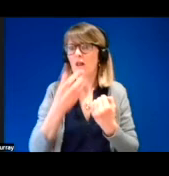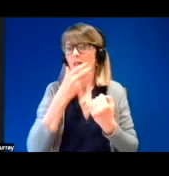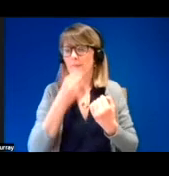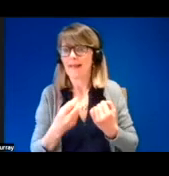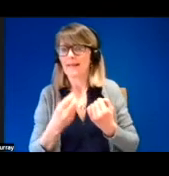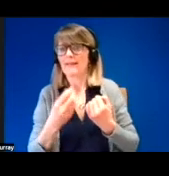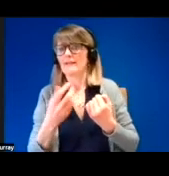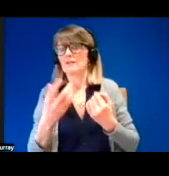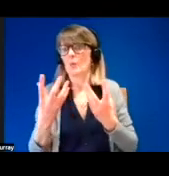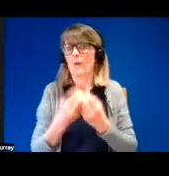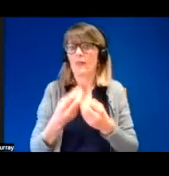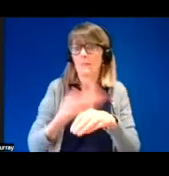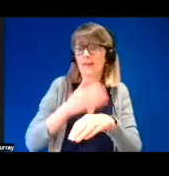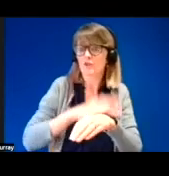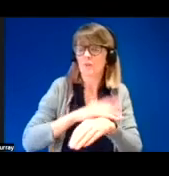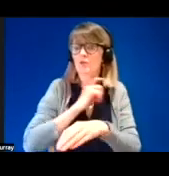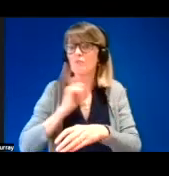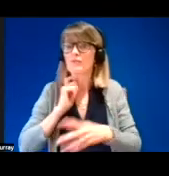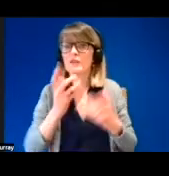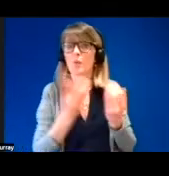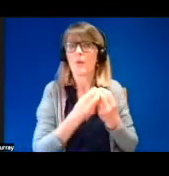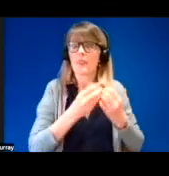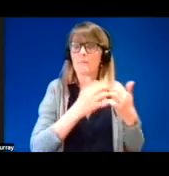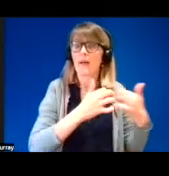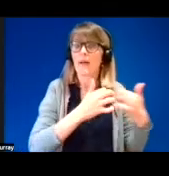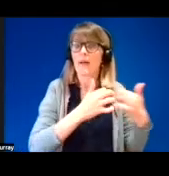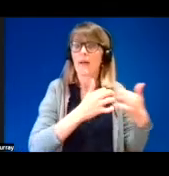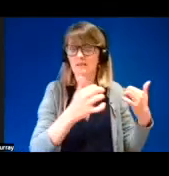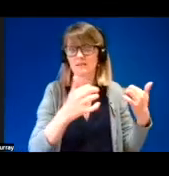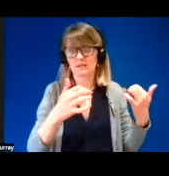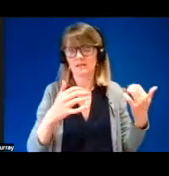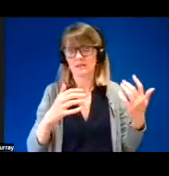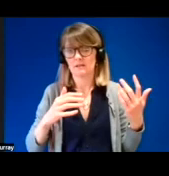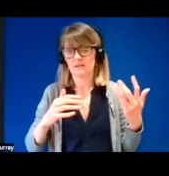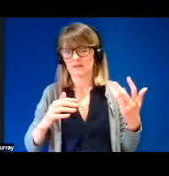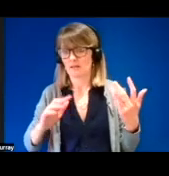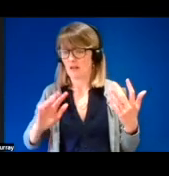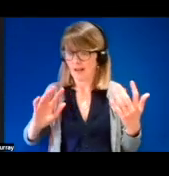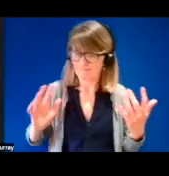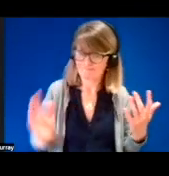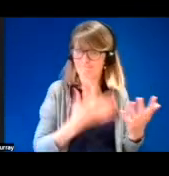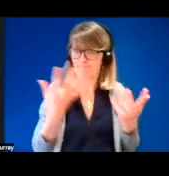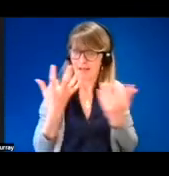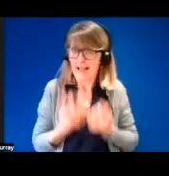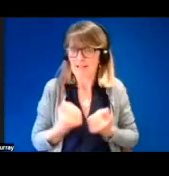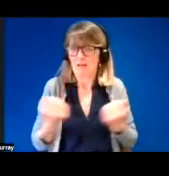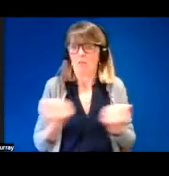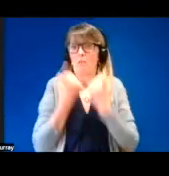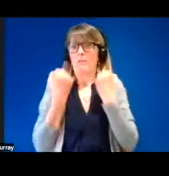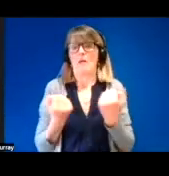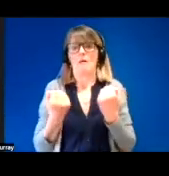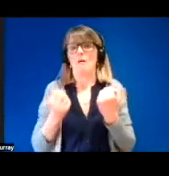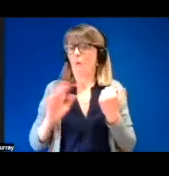Parliament, wielded considerable, if not almost all, power. The